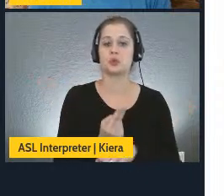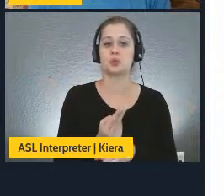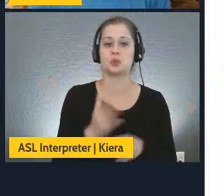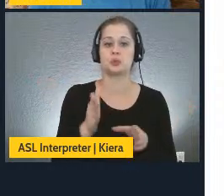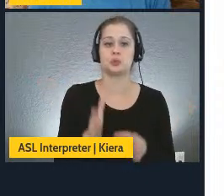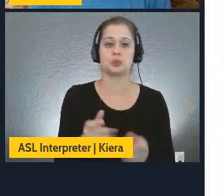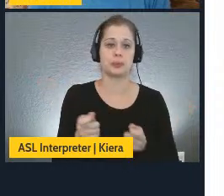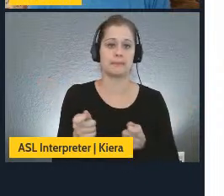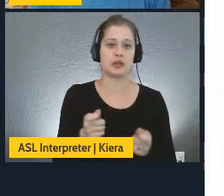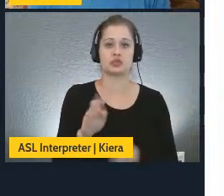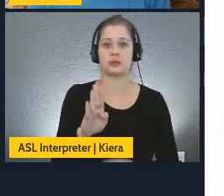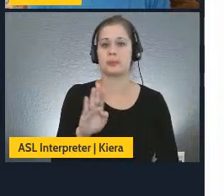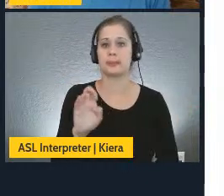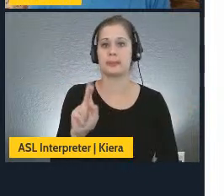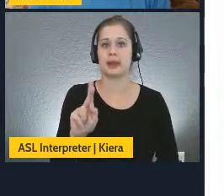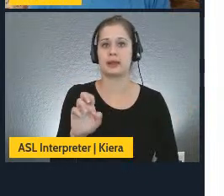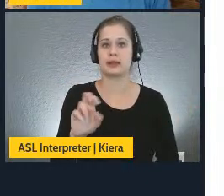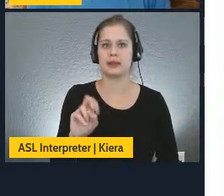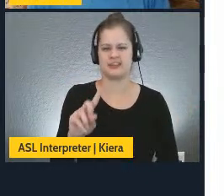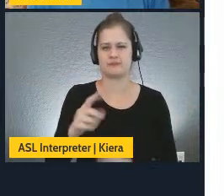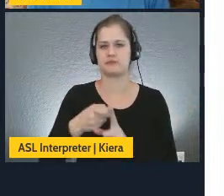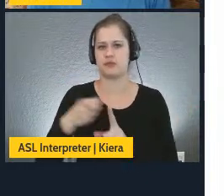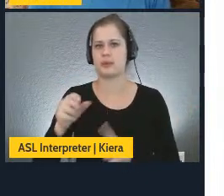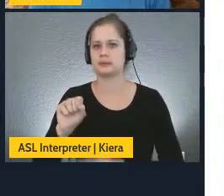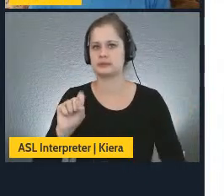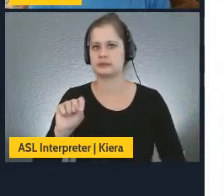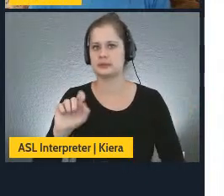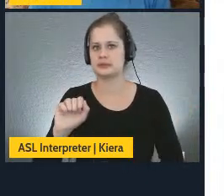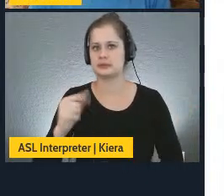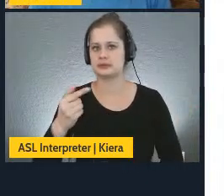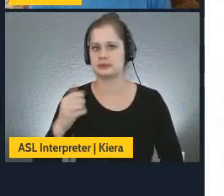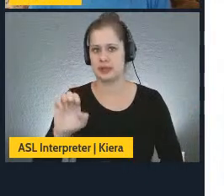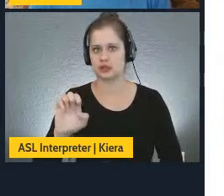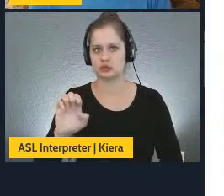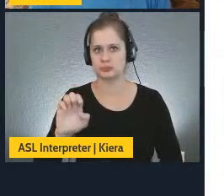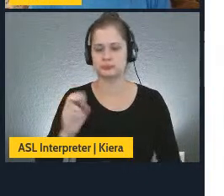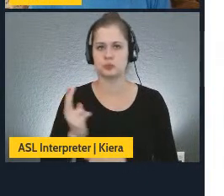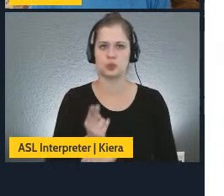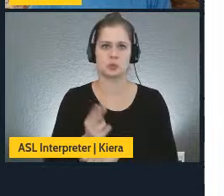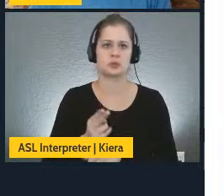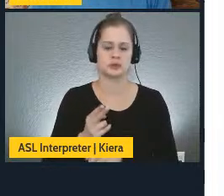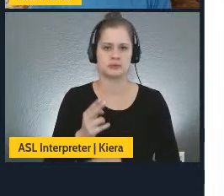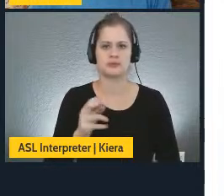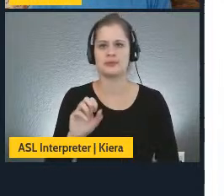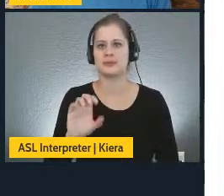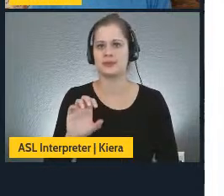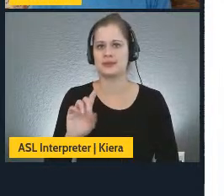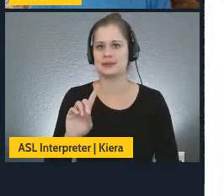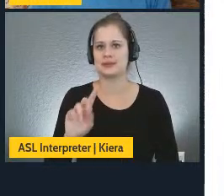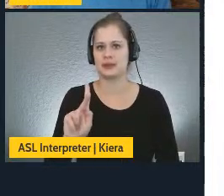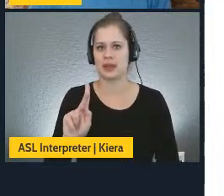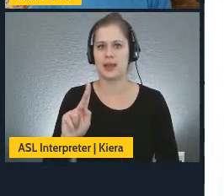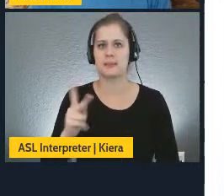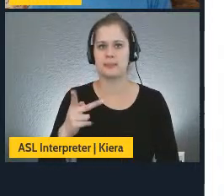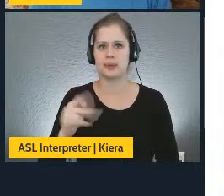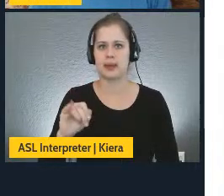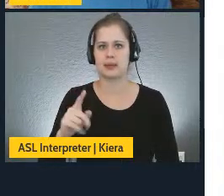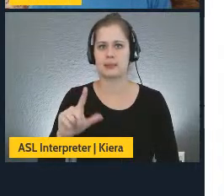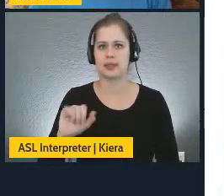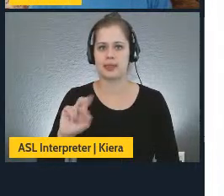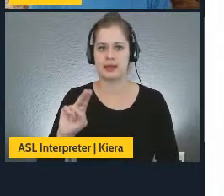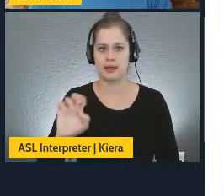component, it inherits from stage class because I use CDK pipelines. And here I define